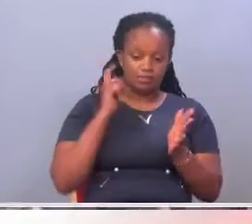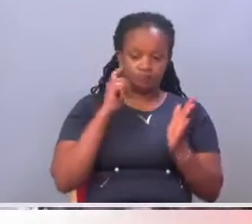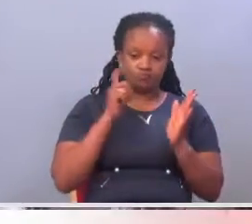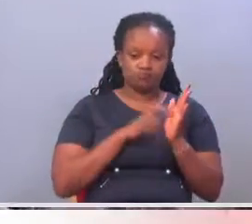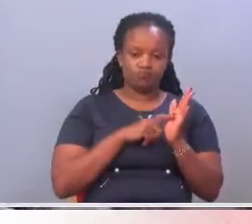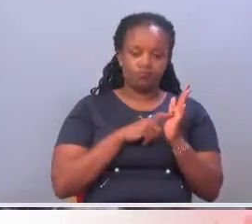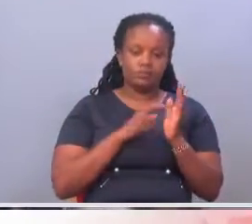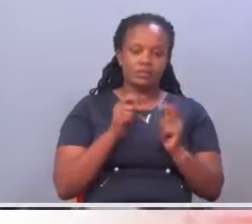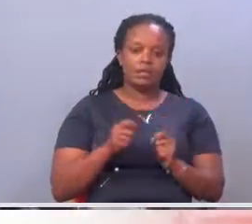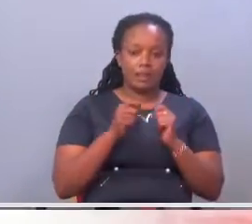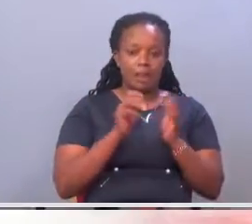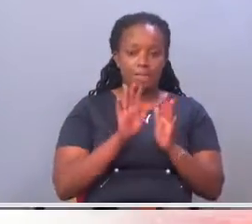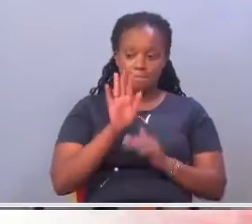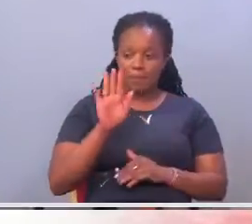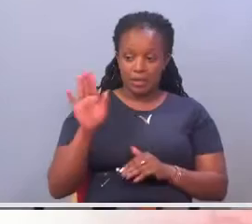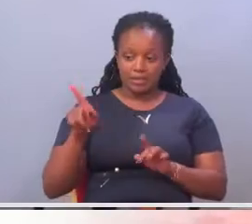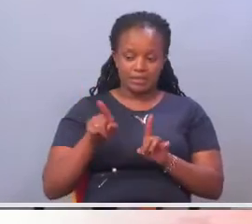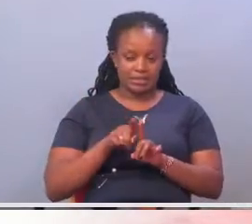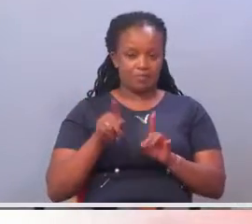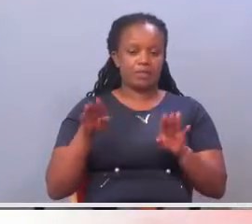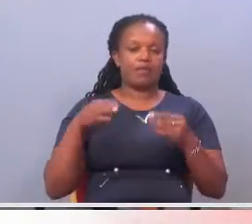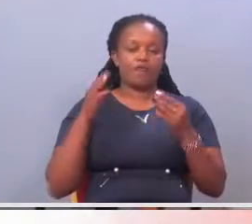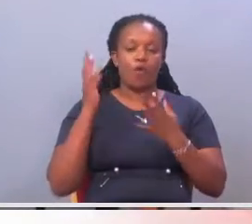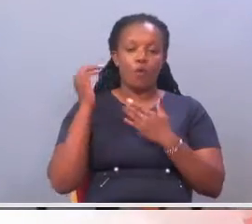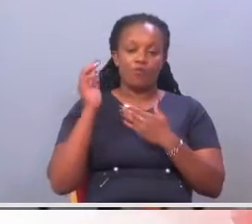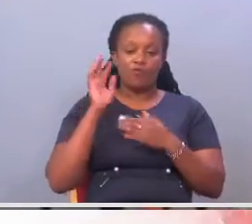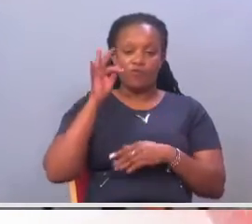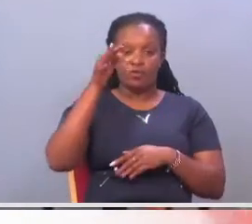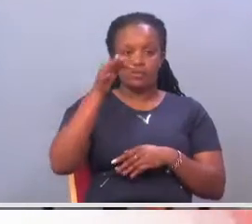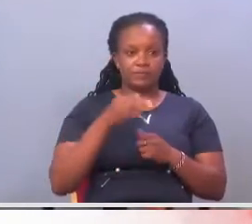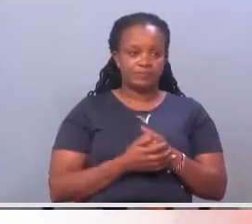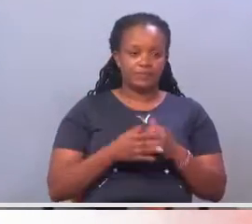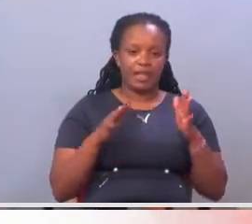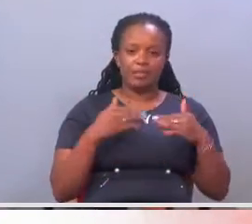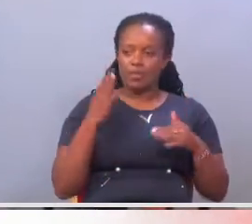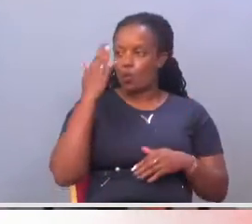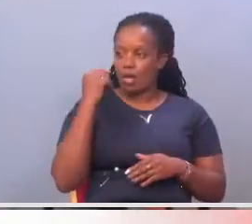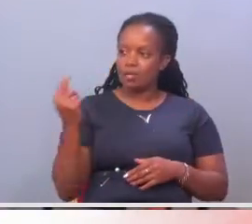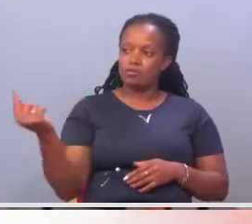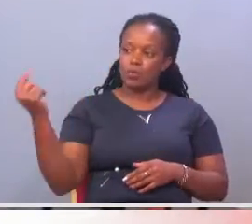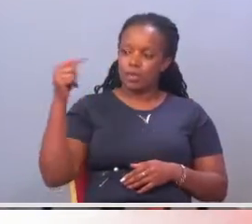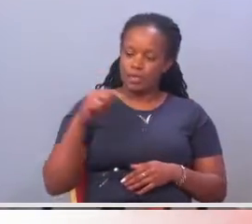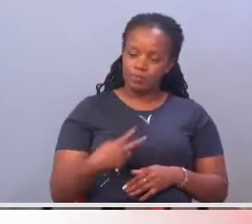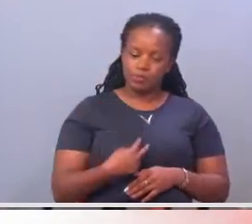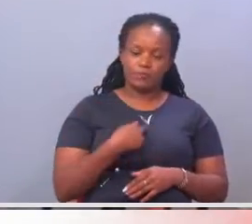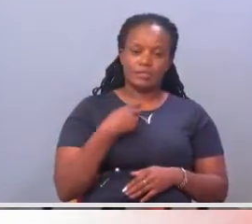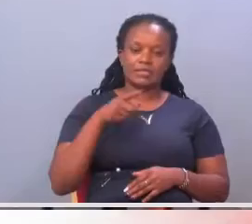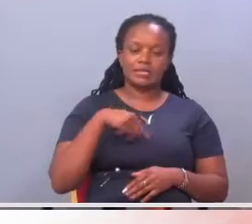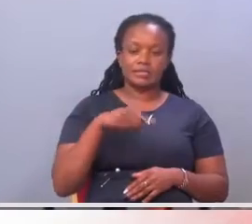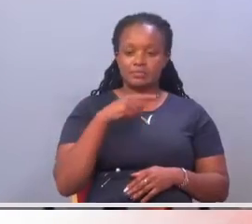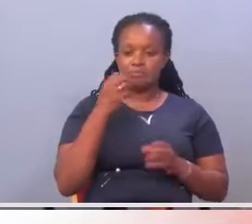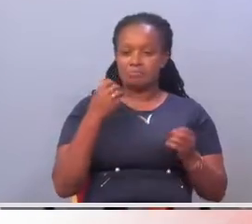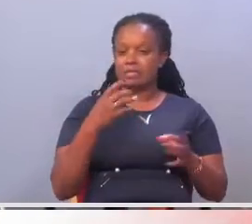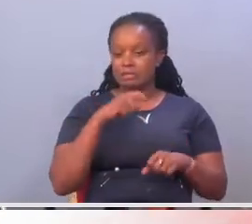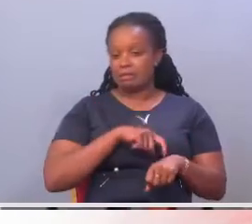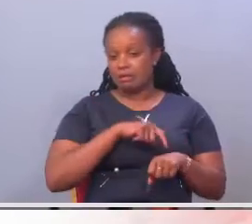hope for a better future. Nimefurahia sana vile mekuja kutembelea juu. Sisi wanga tuna roho yetu wanga